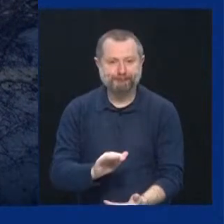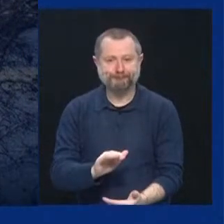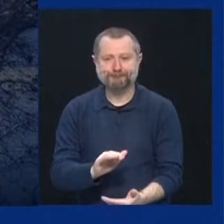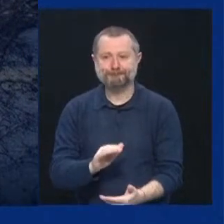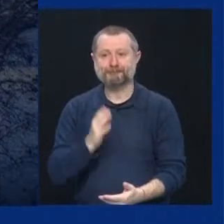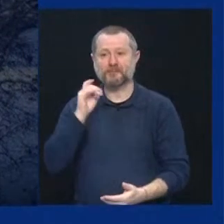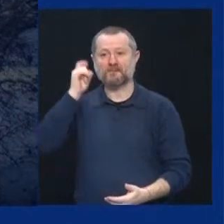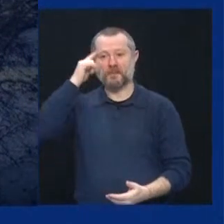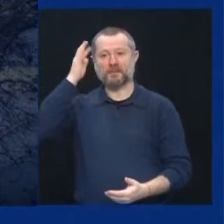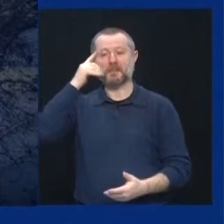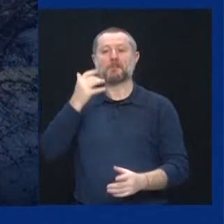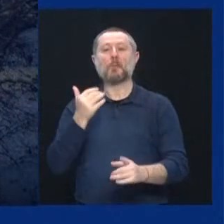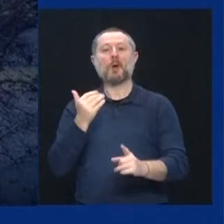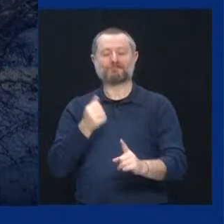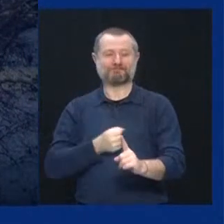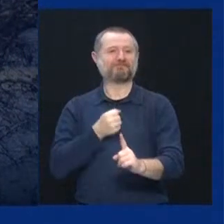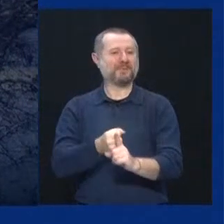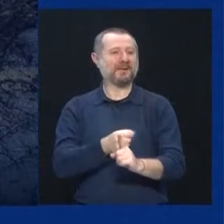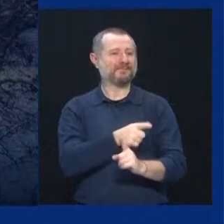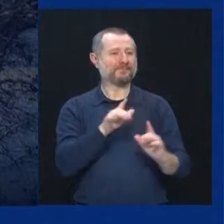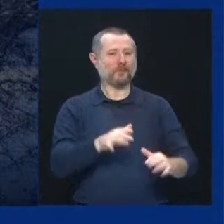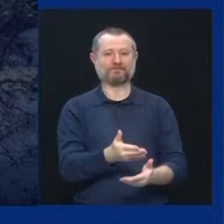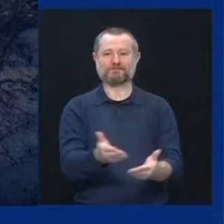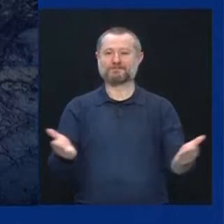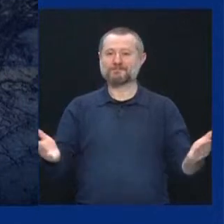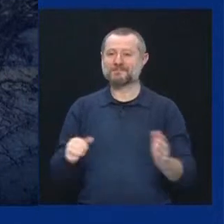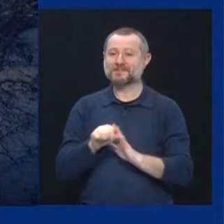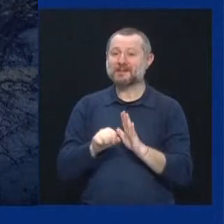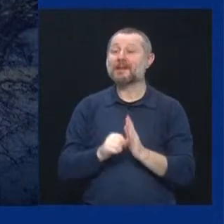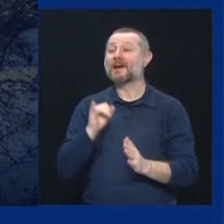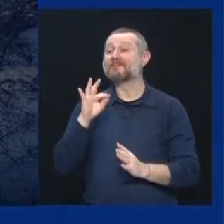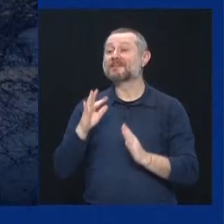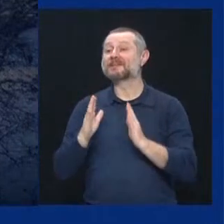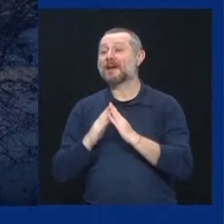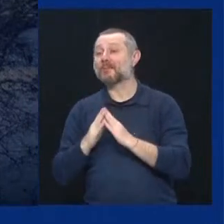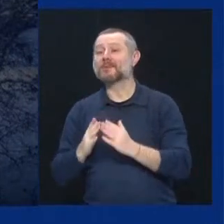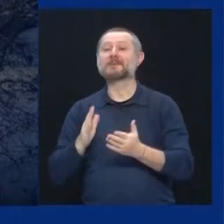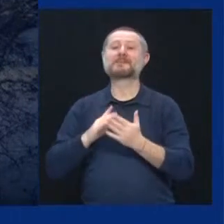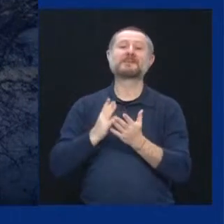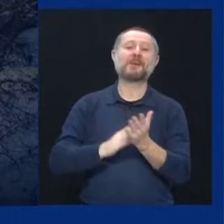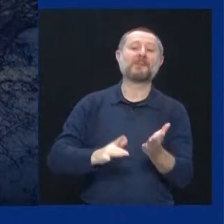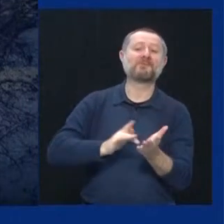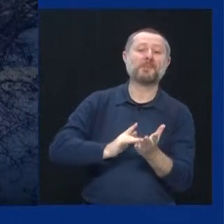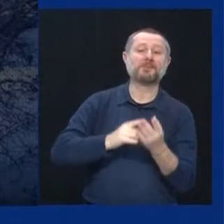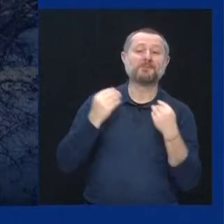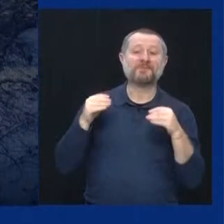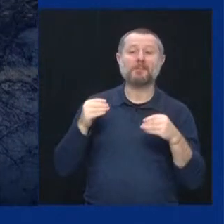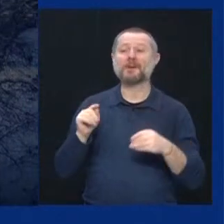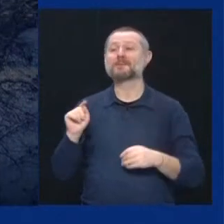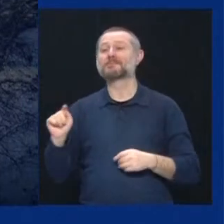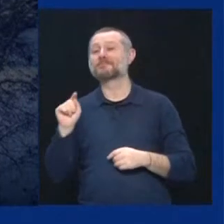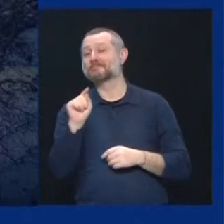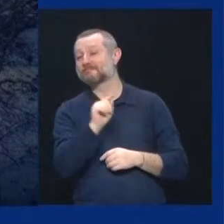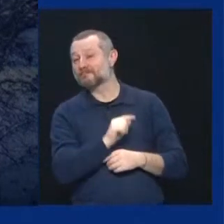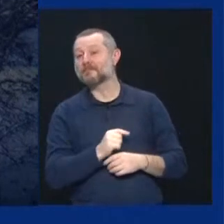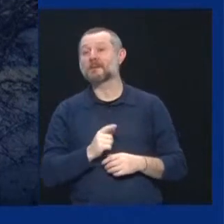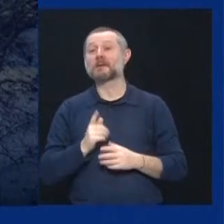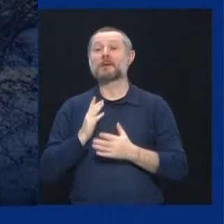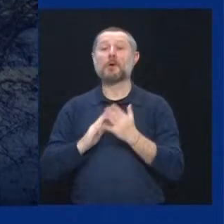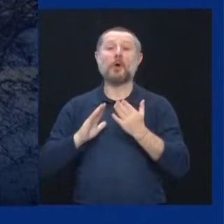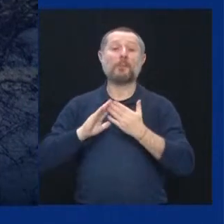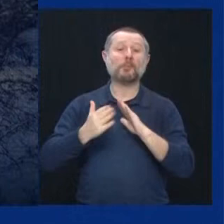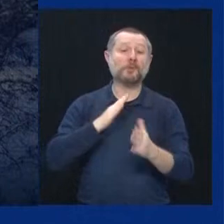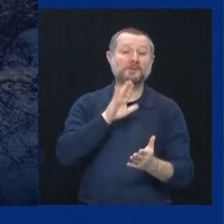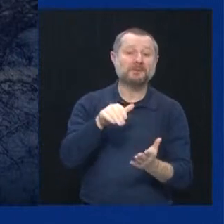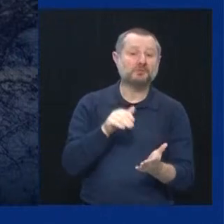government. So if cities, pharmacies, federally qualified health centers see a delay in